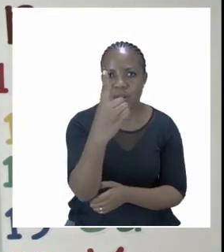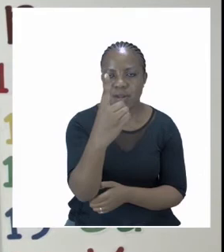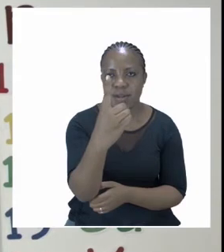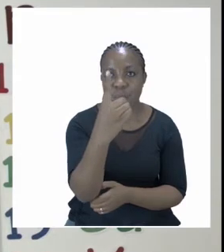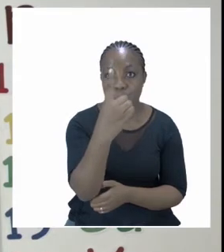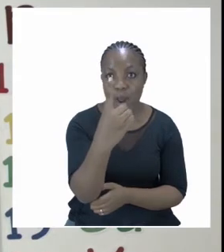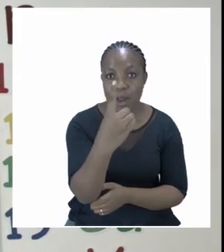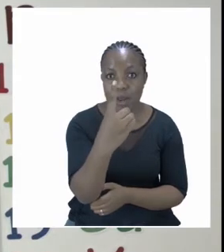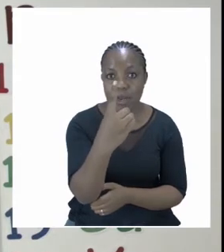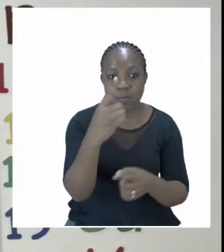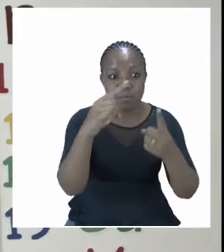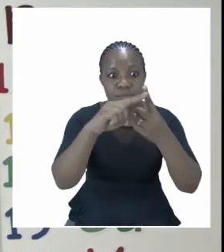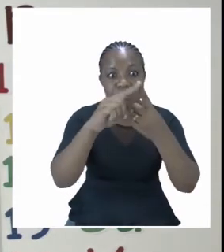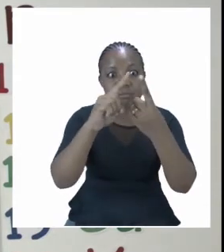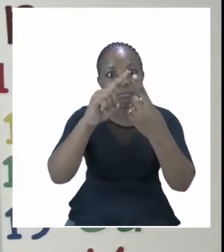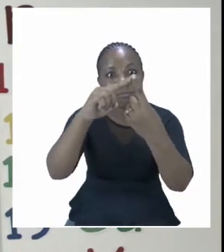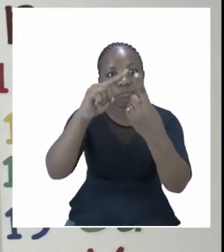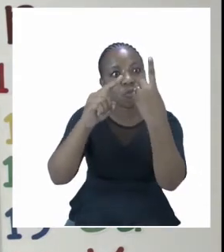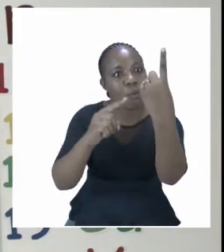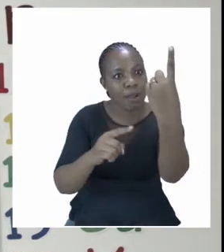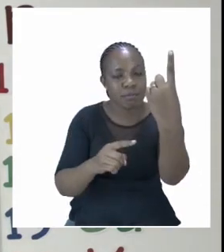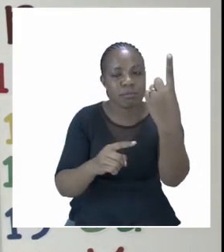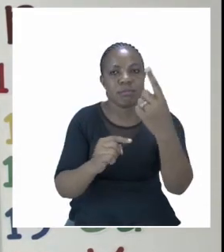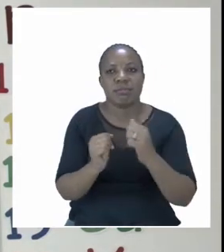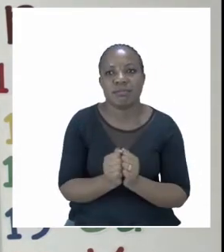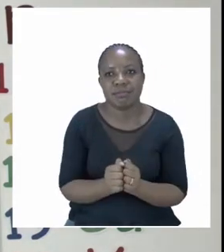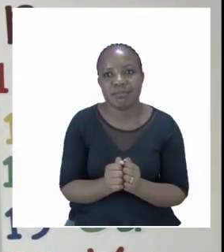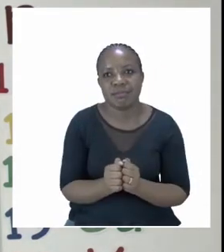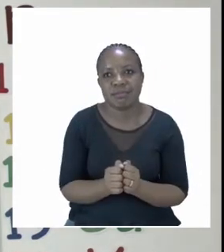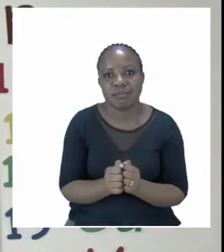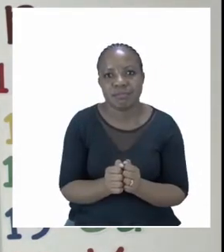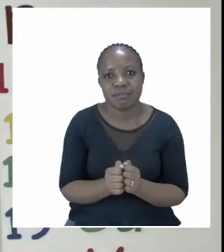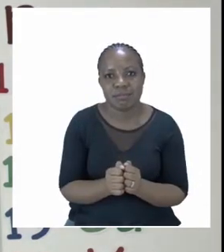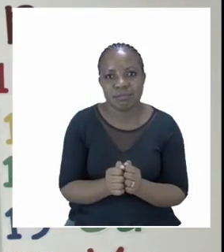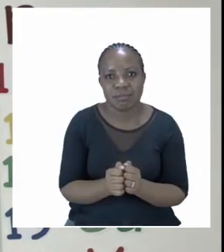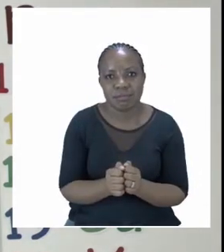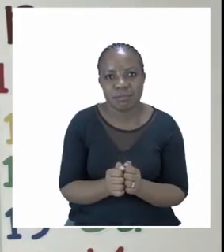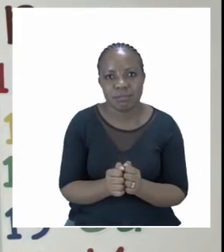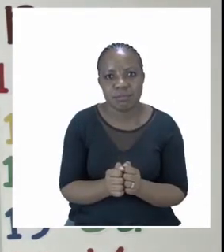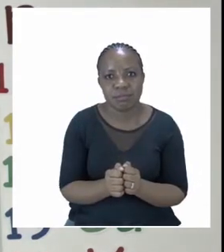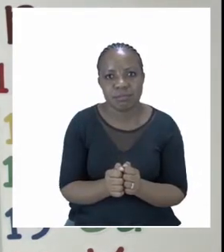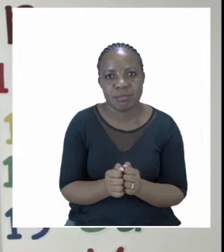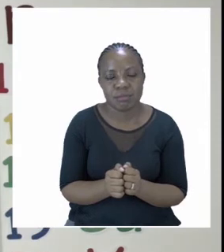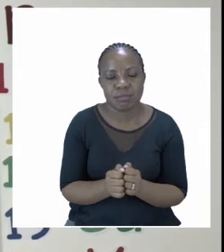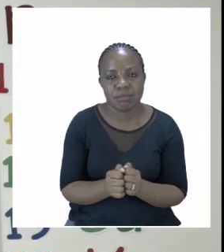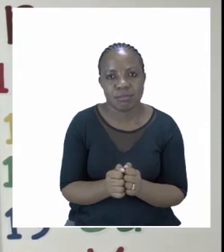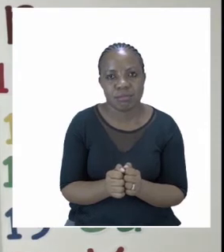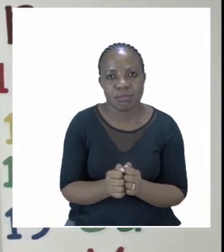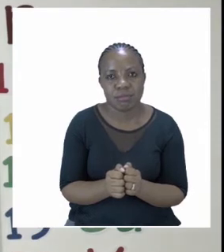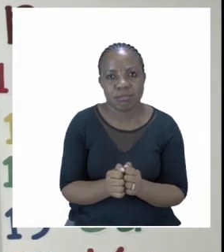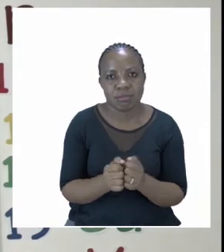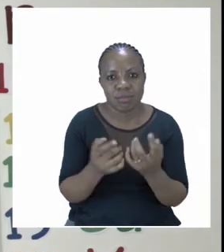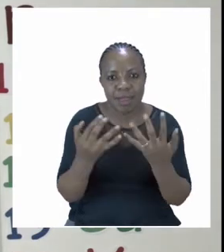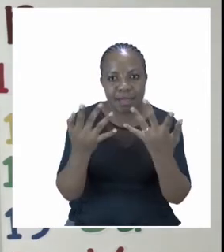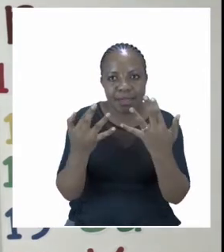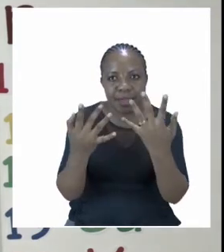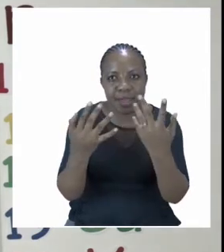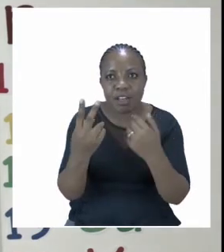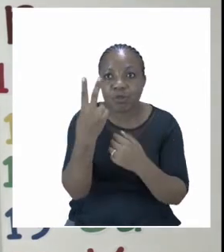One. Well done. Now I want you to show me